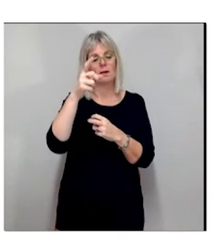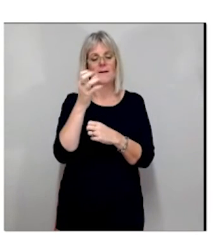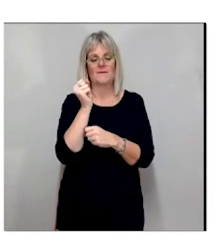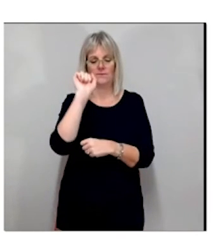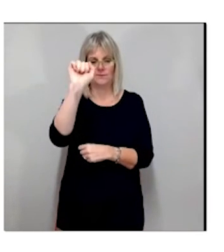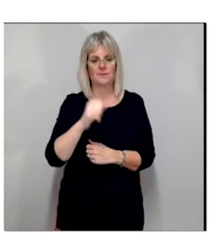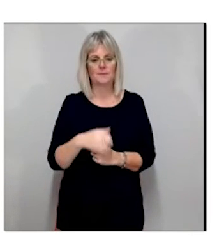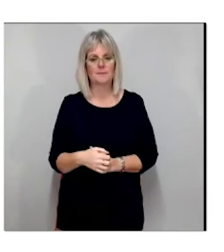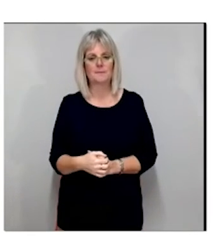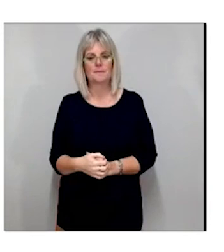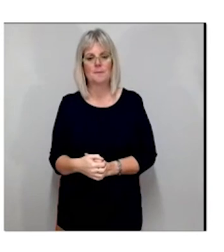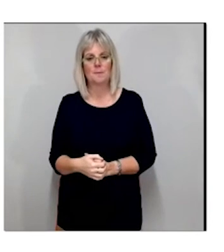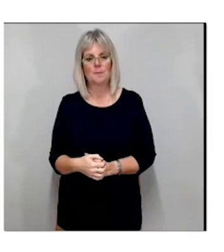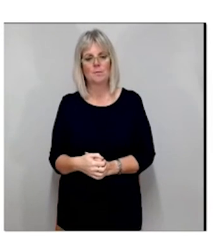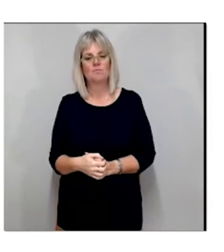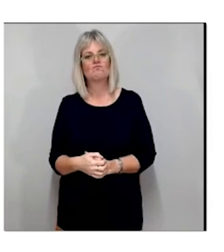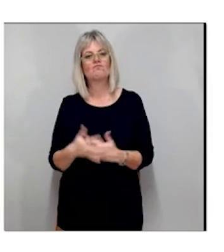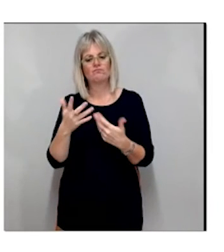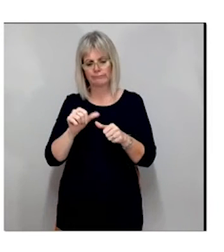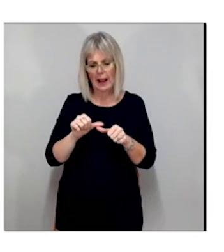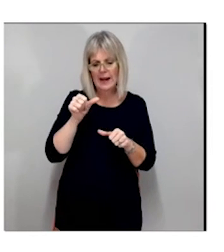Next steps, the future of braille.